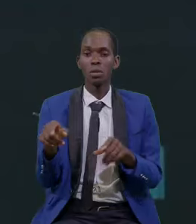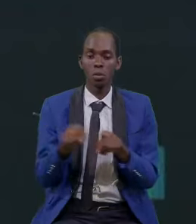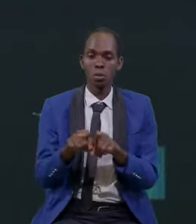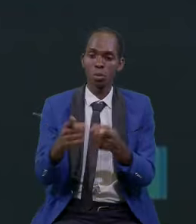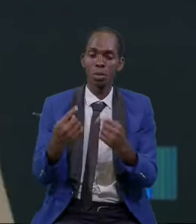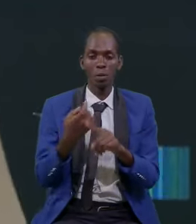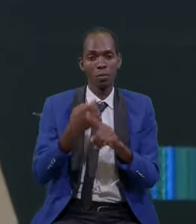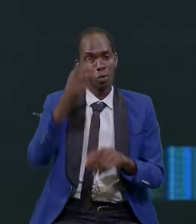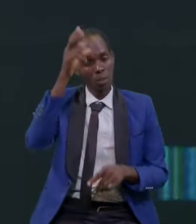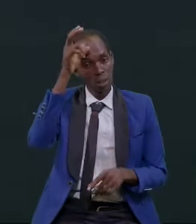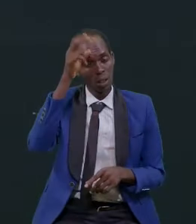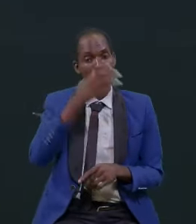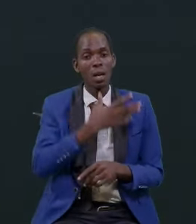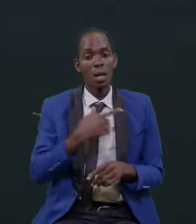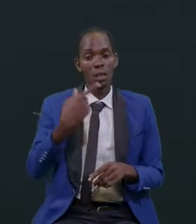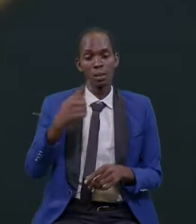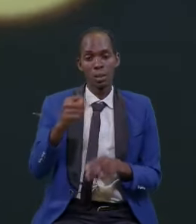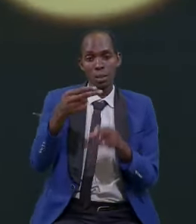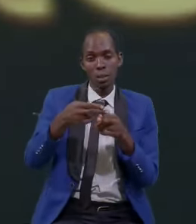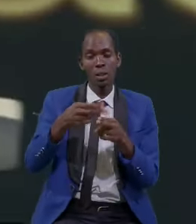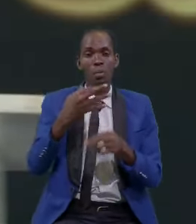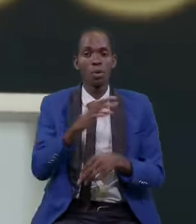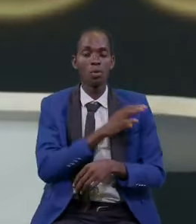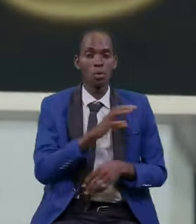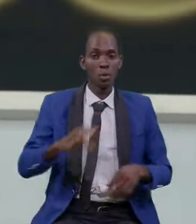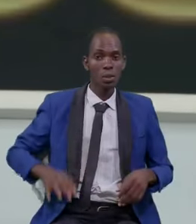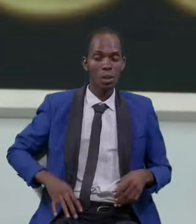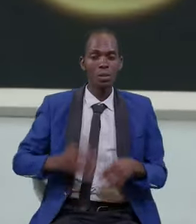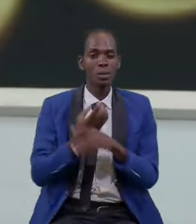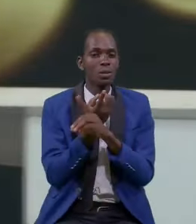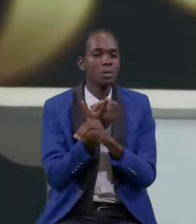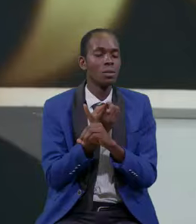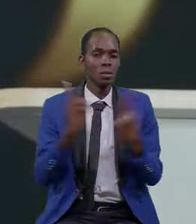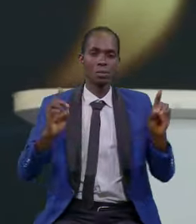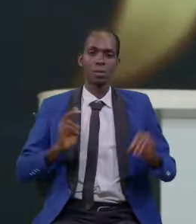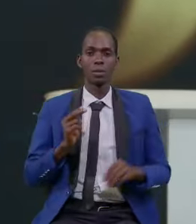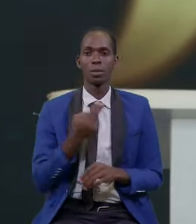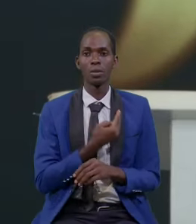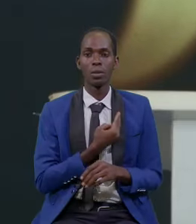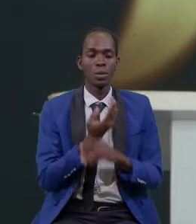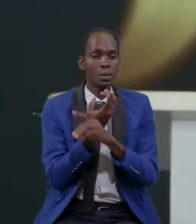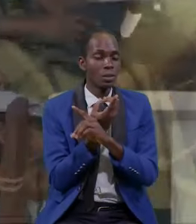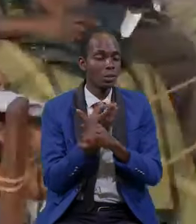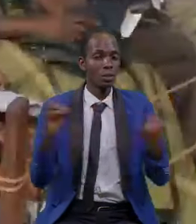the name of Christ delivers us, delivers me,